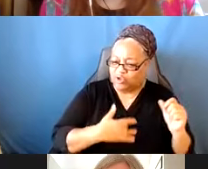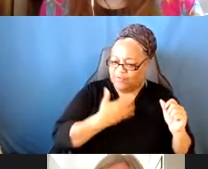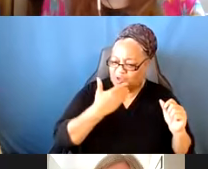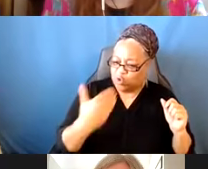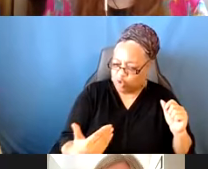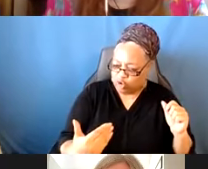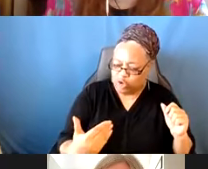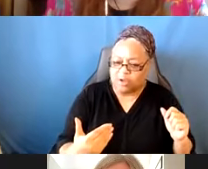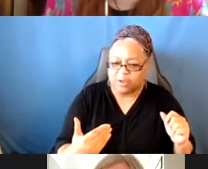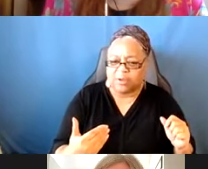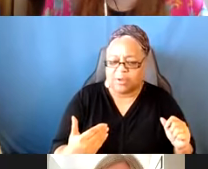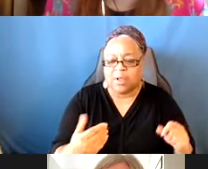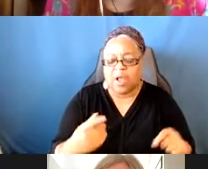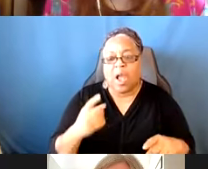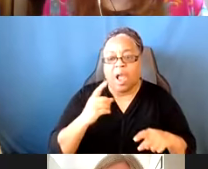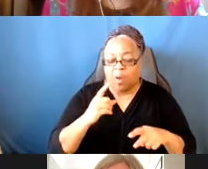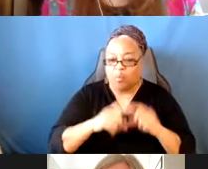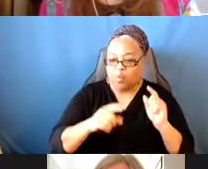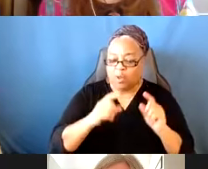into the fact that you might not be doing so well.